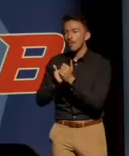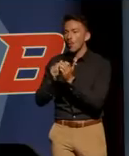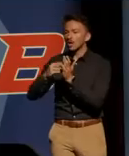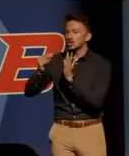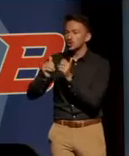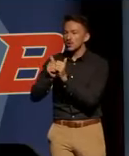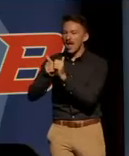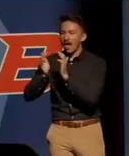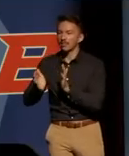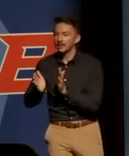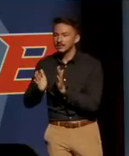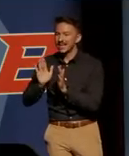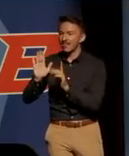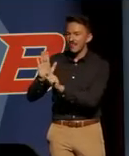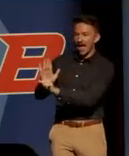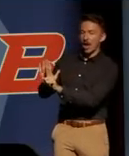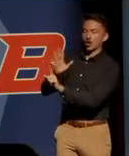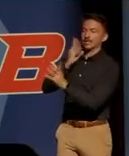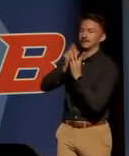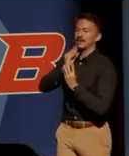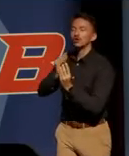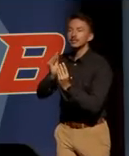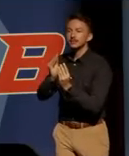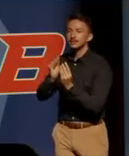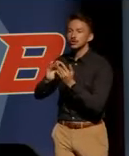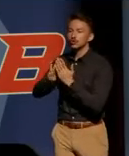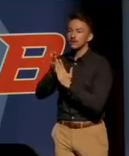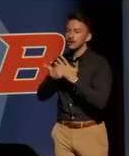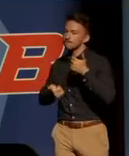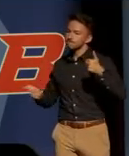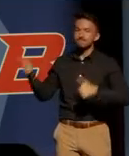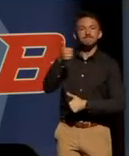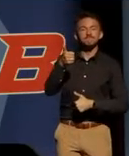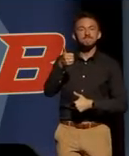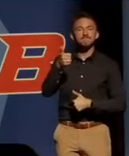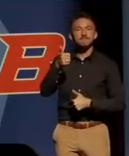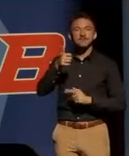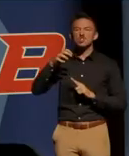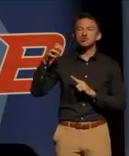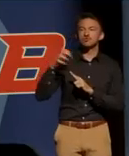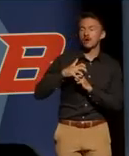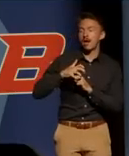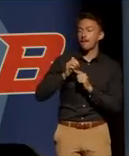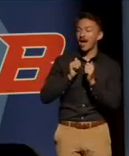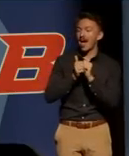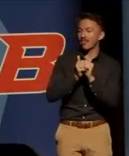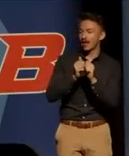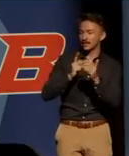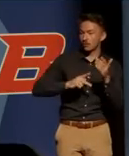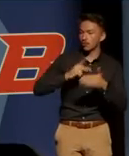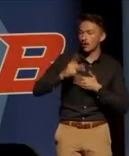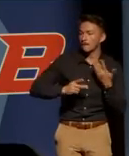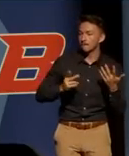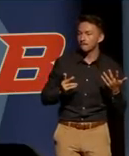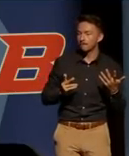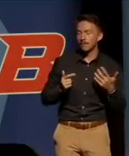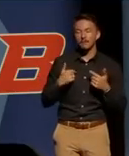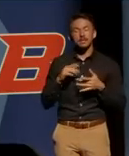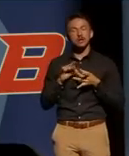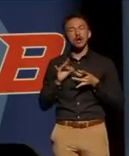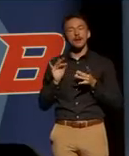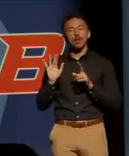experience the pole star for our athletics program. We're going to talk a little bit more about their accomplishments in a